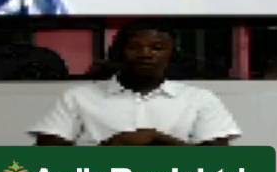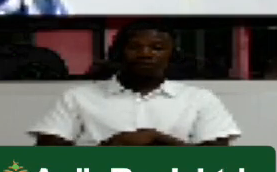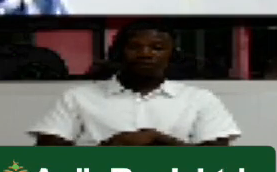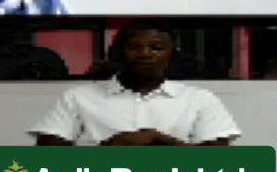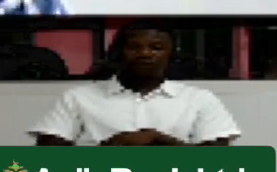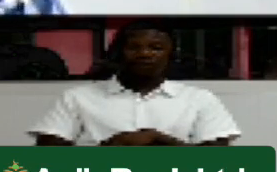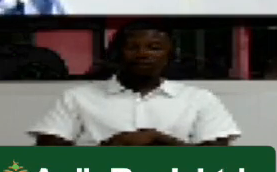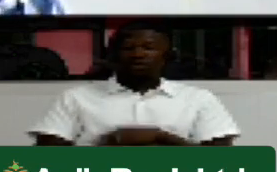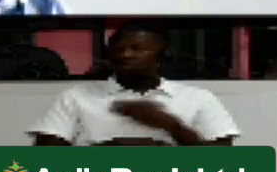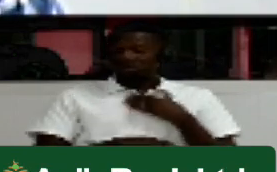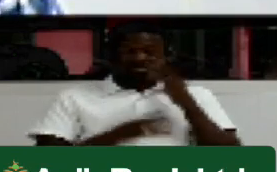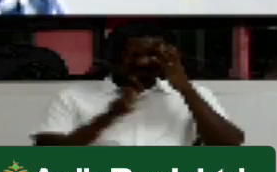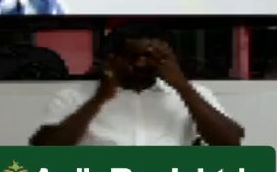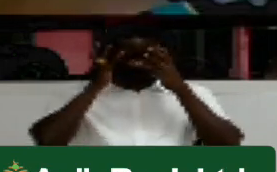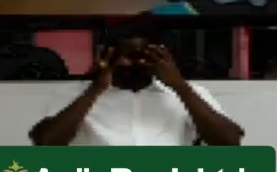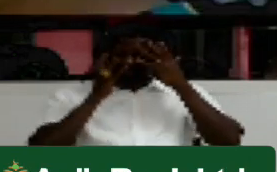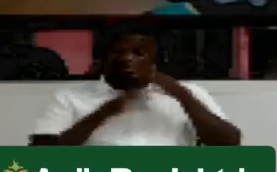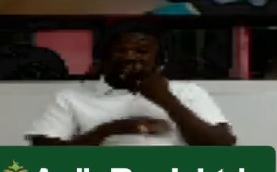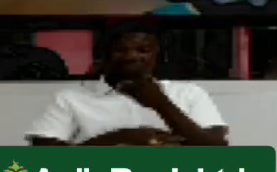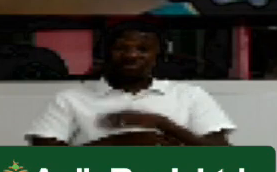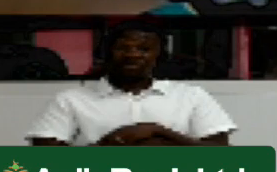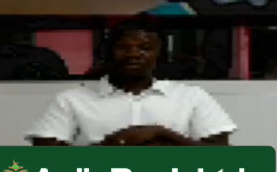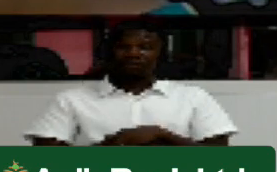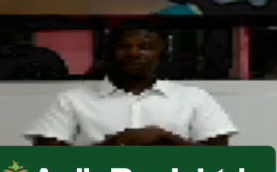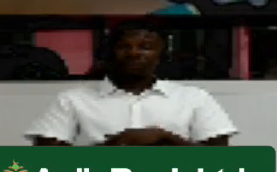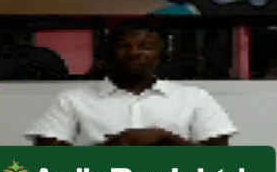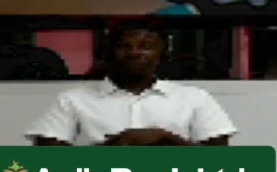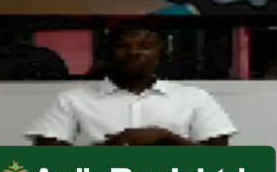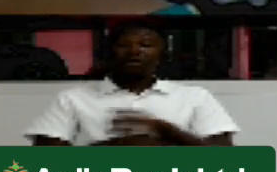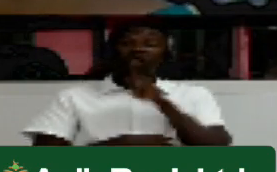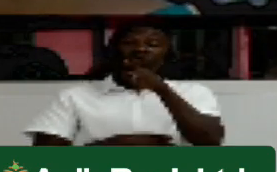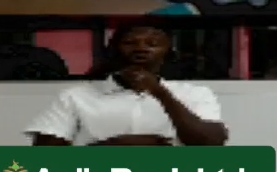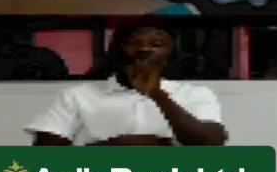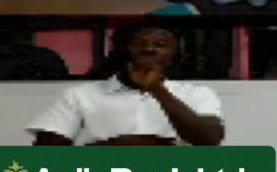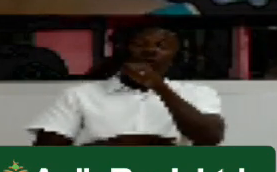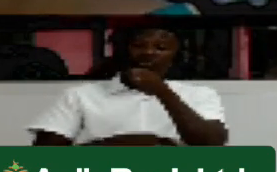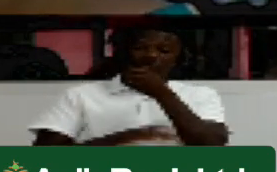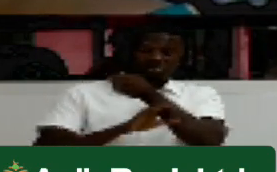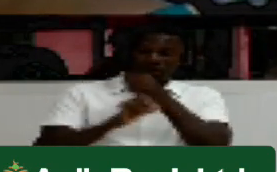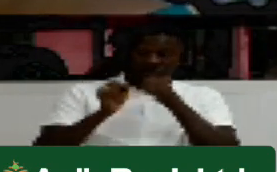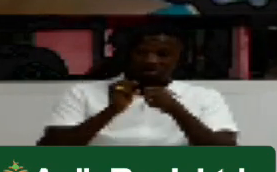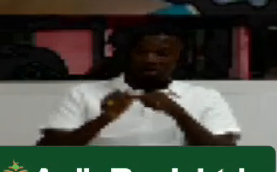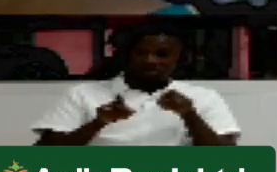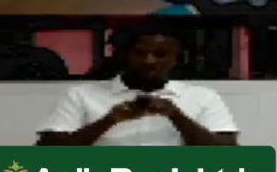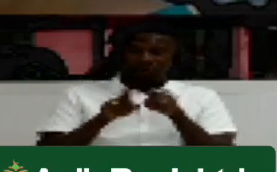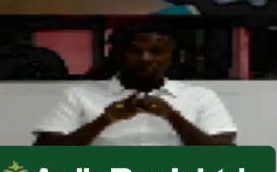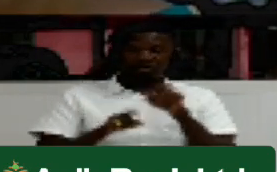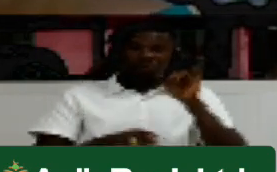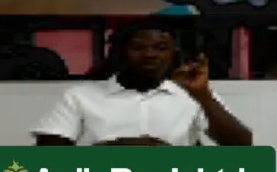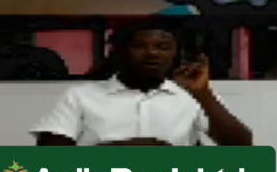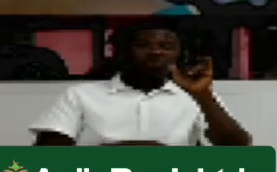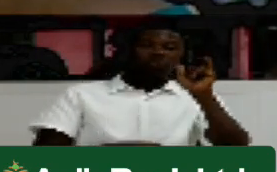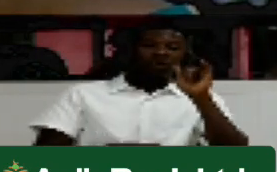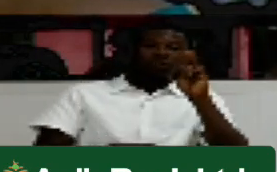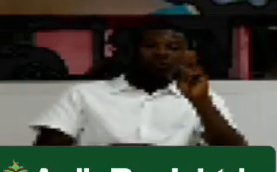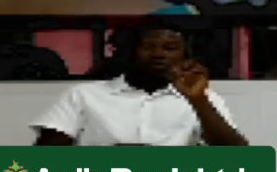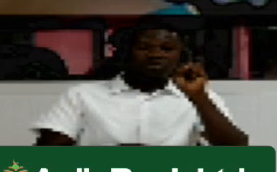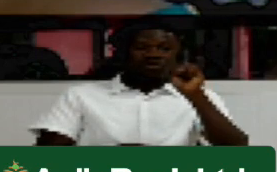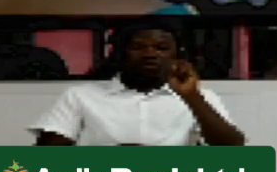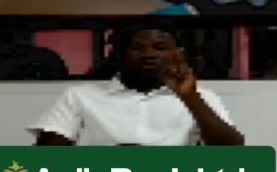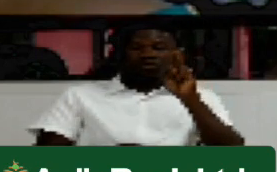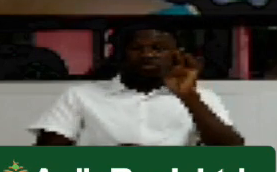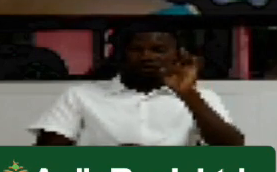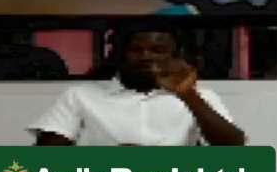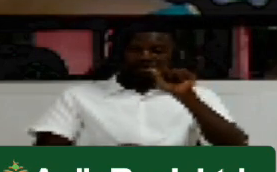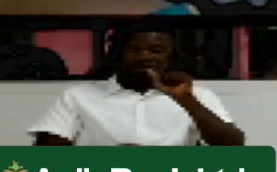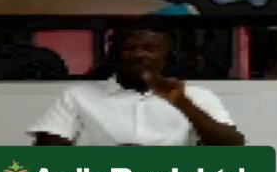it's just crazy. And your plight is the same as Yusuf's. I mean, nothing has been done about his